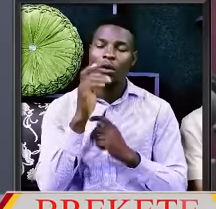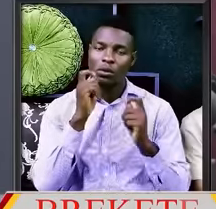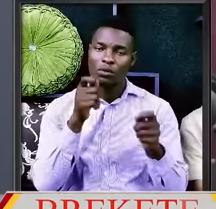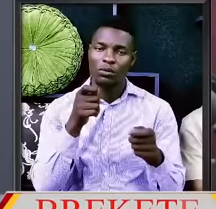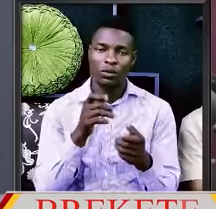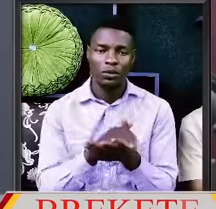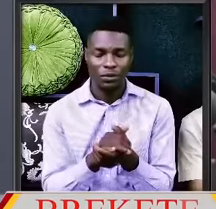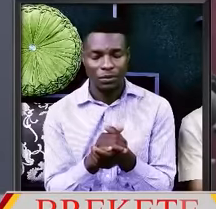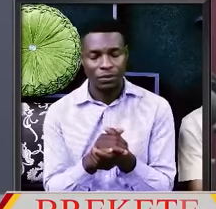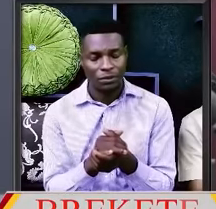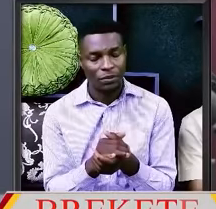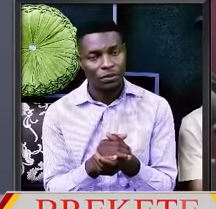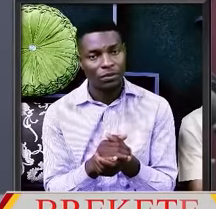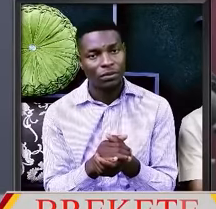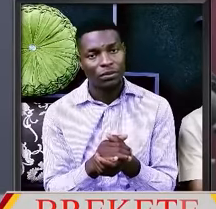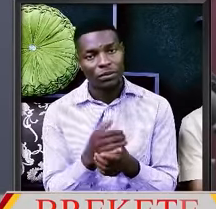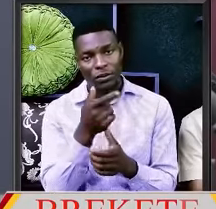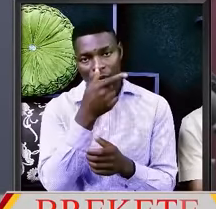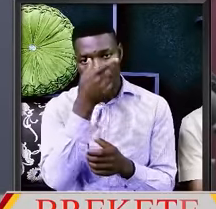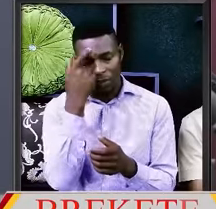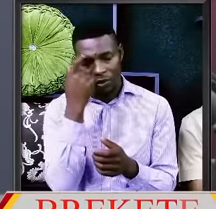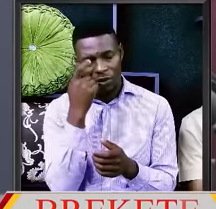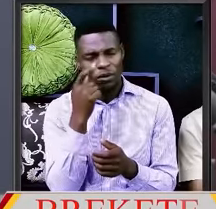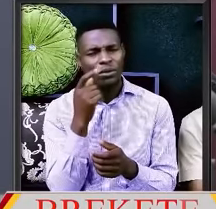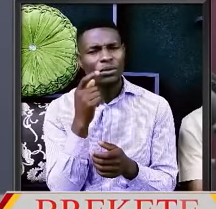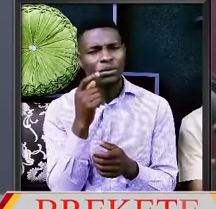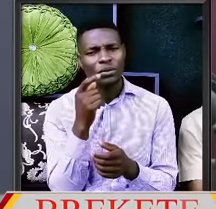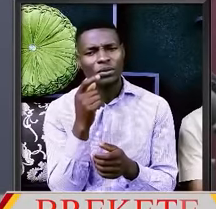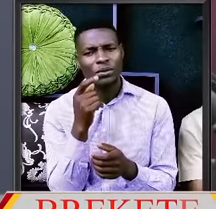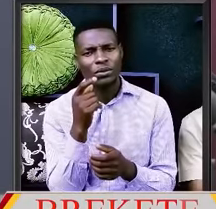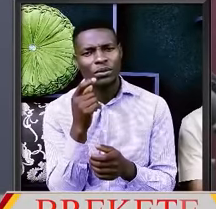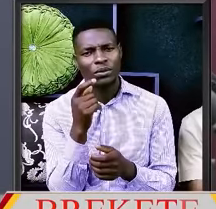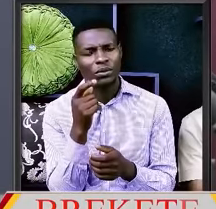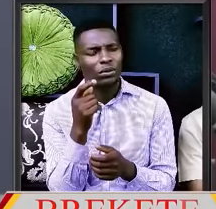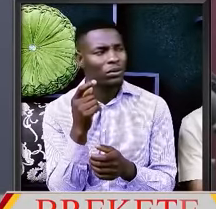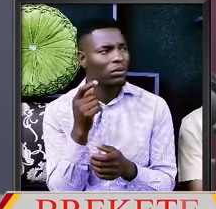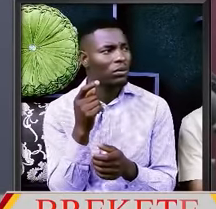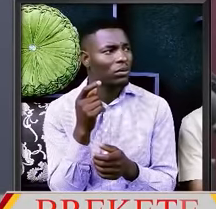too, sir. Because you don't see why they follow you.